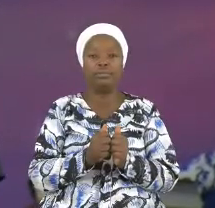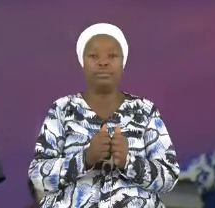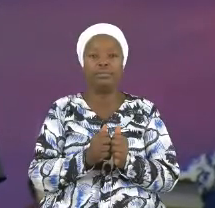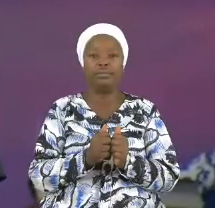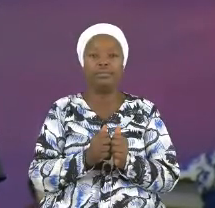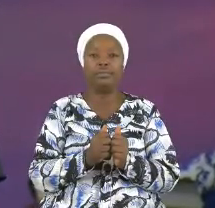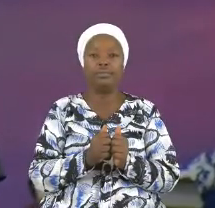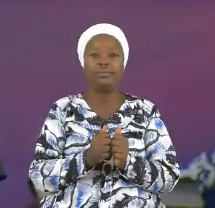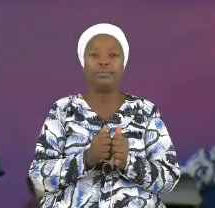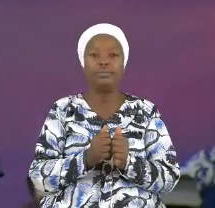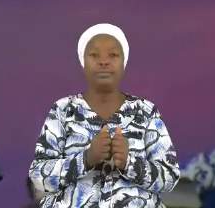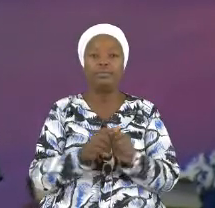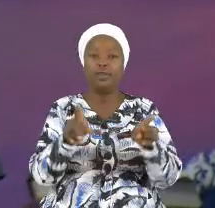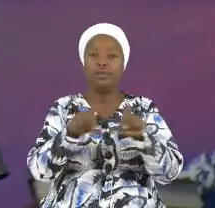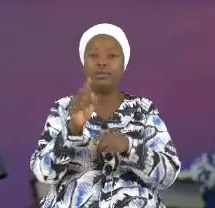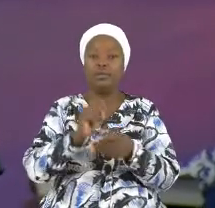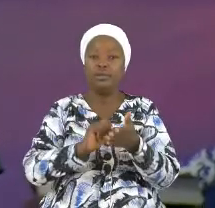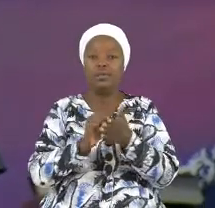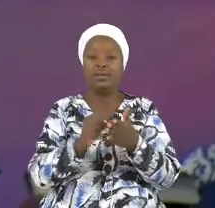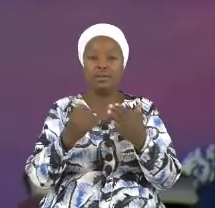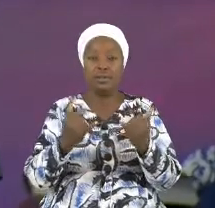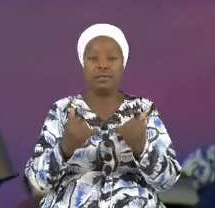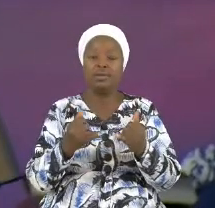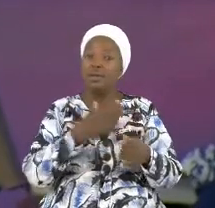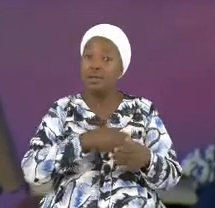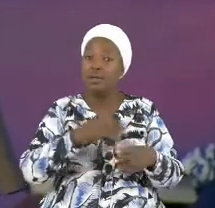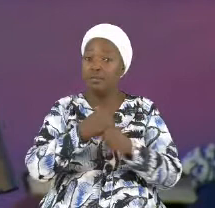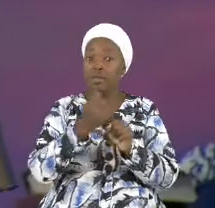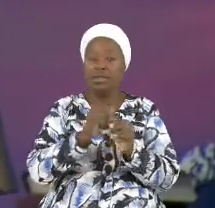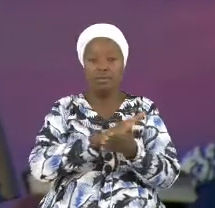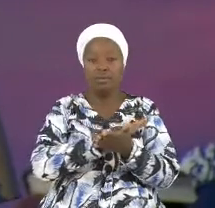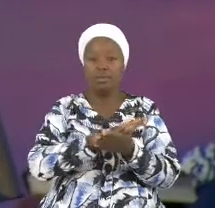as your writing make it very clear.